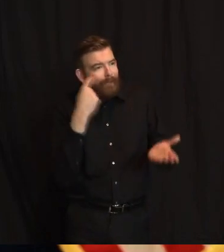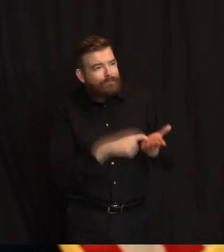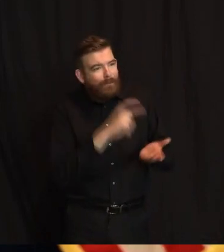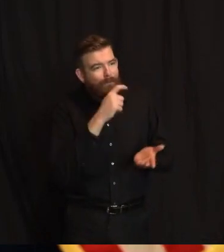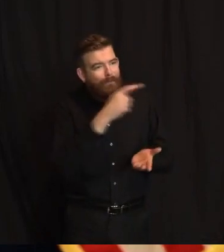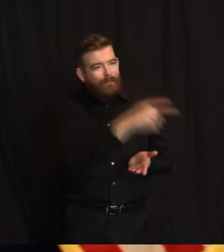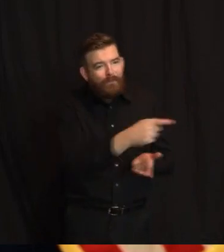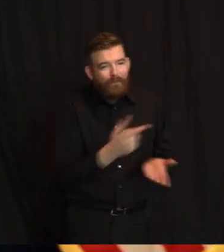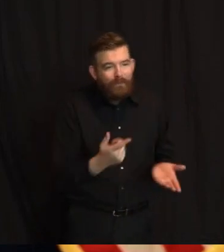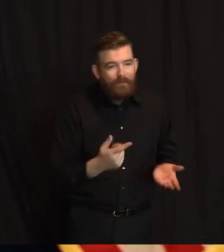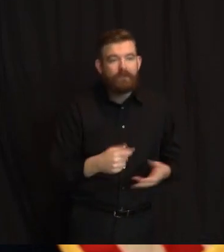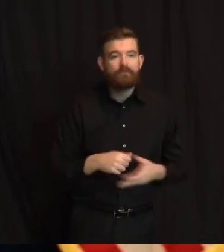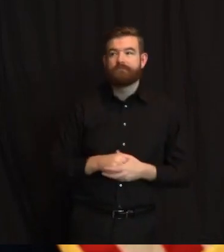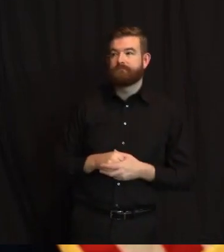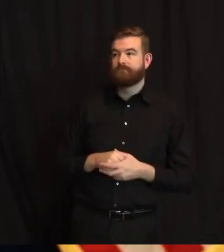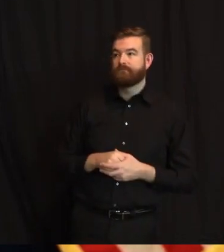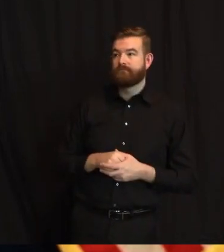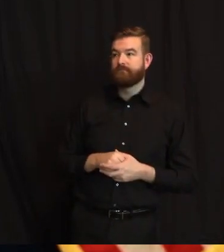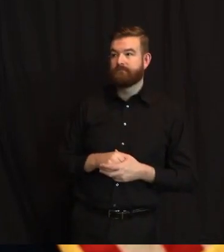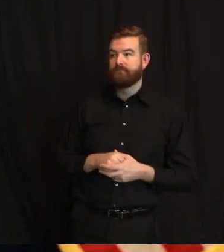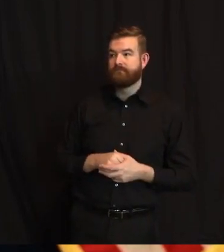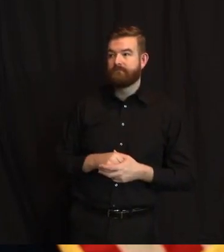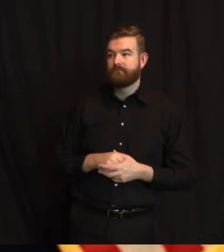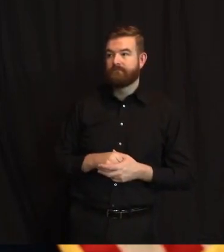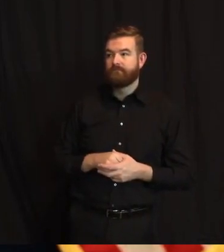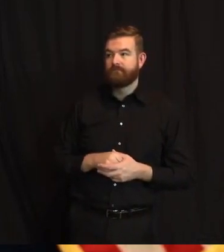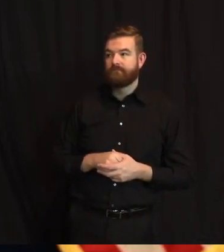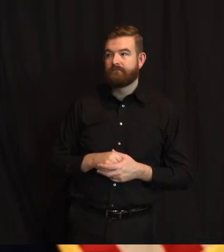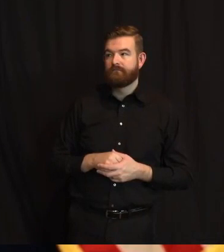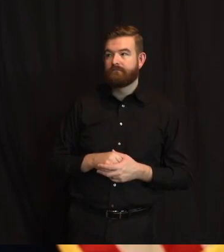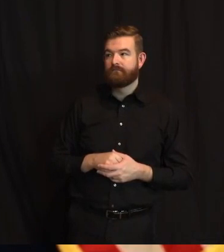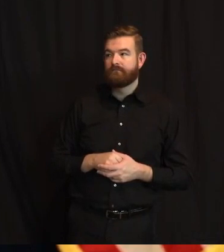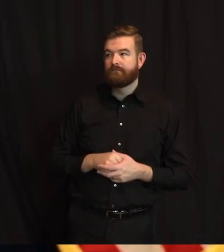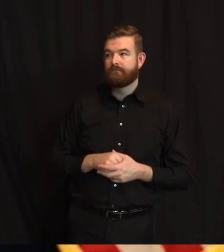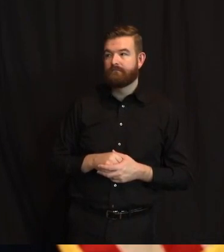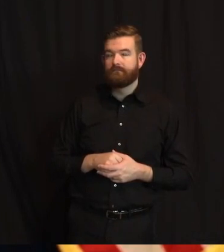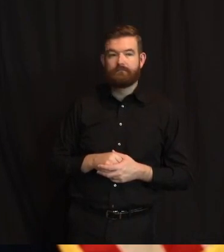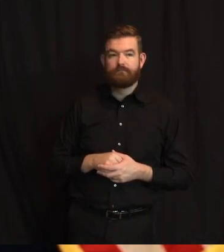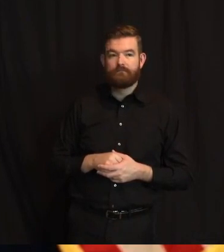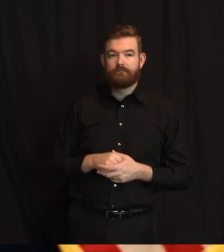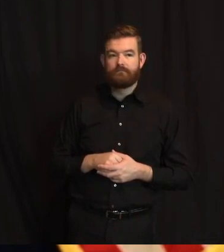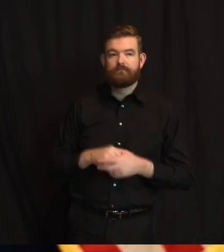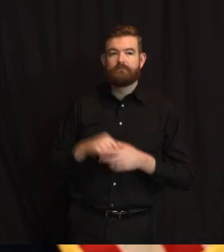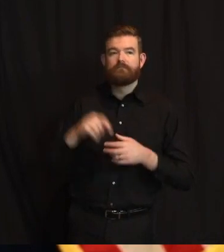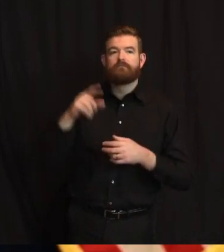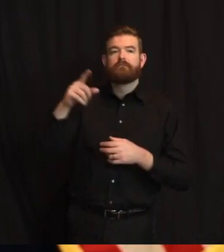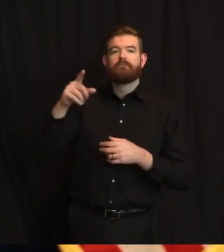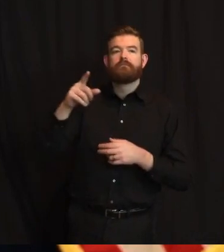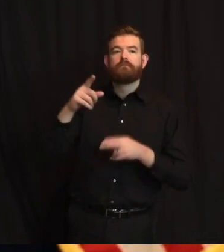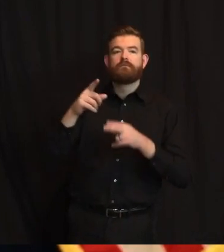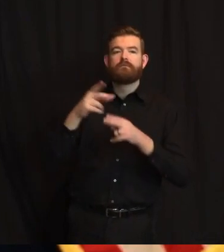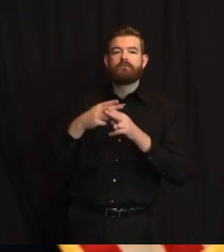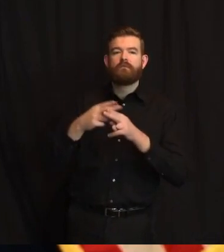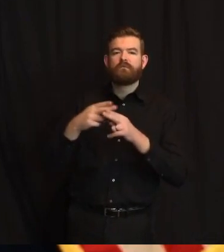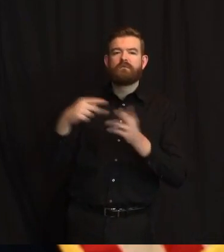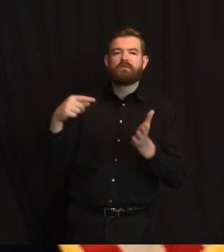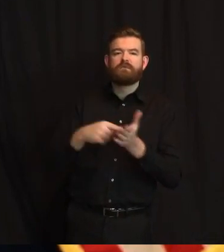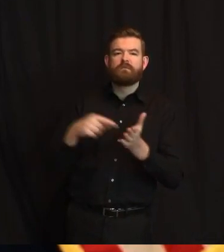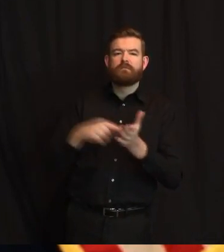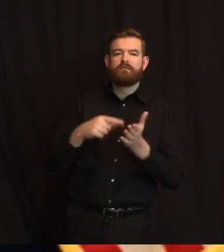debt, targeting short-term debt specifically. Is this something that you're exploring? Last week you signed Executive Order 113 to